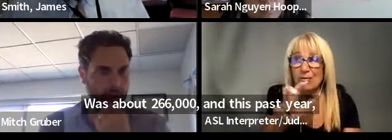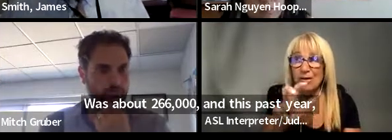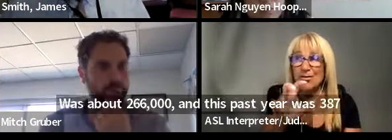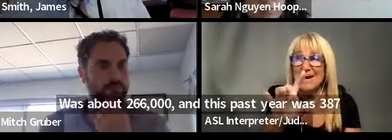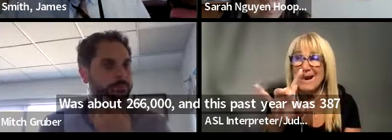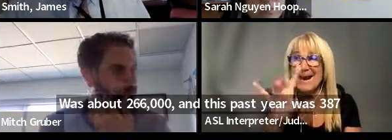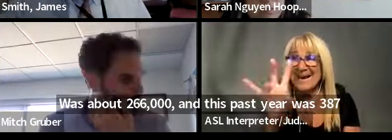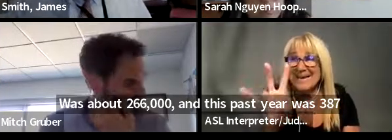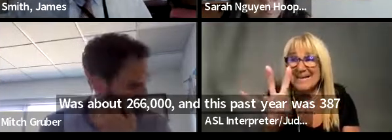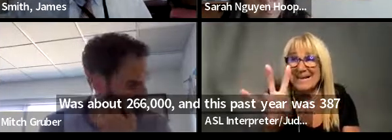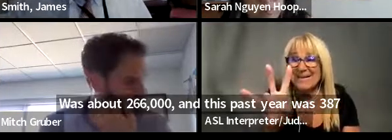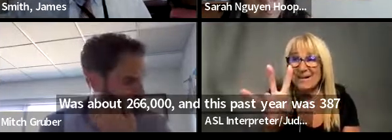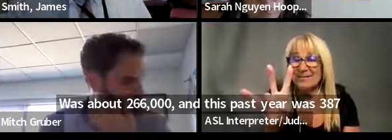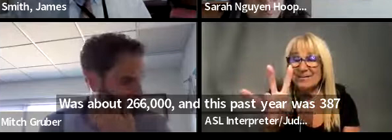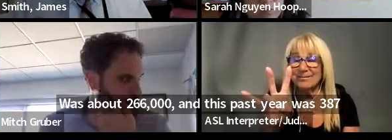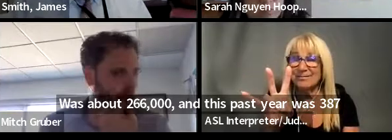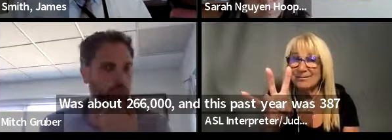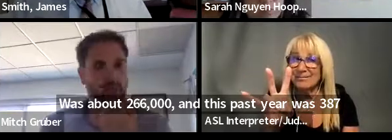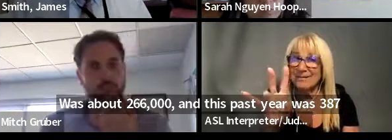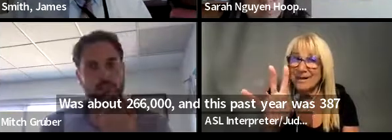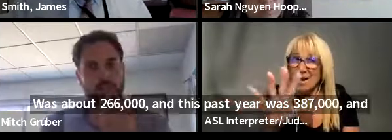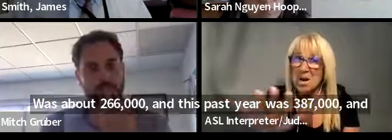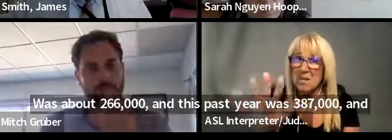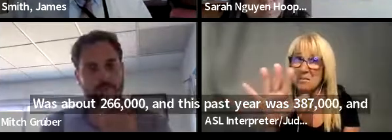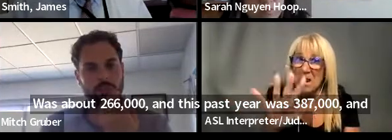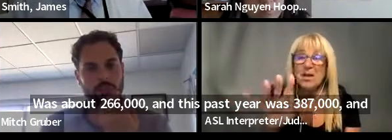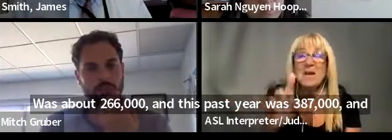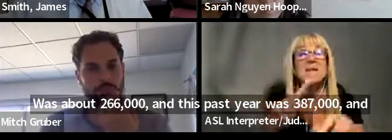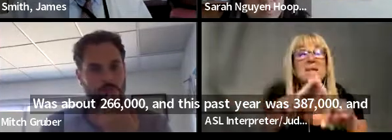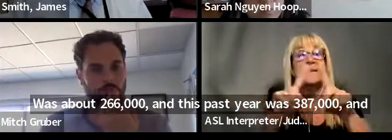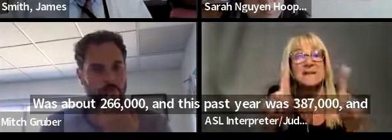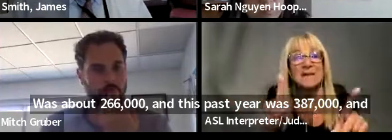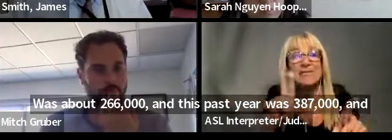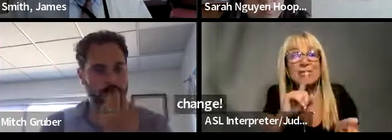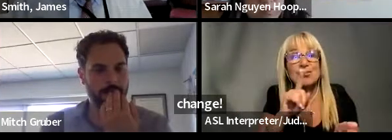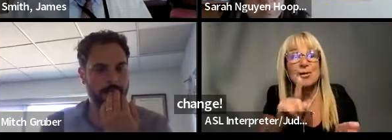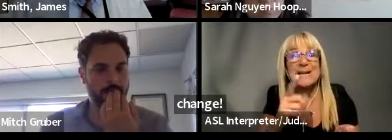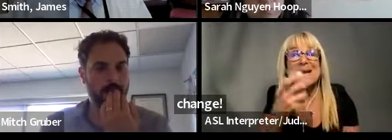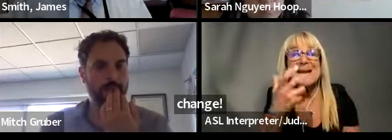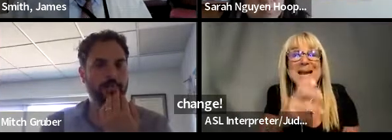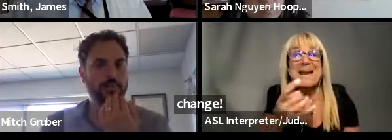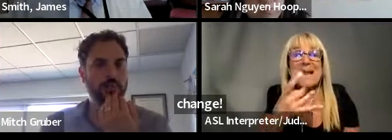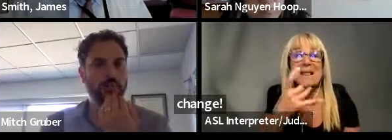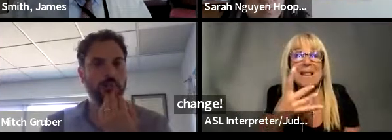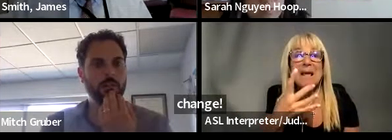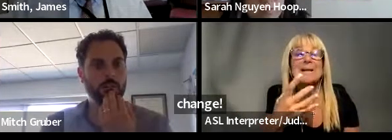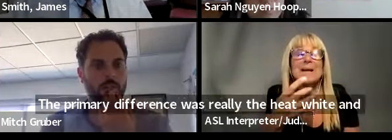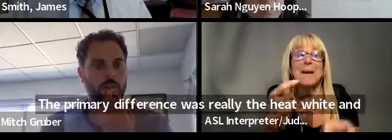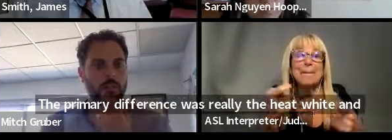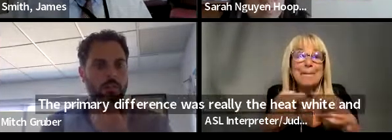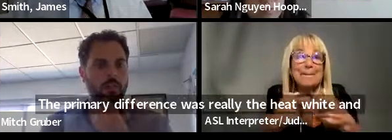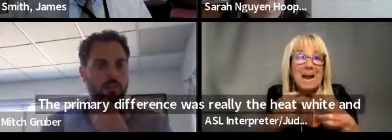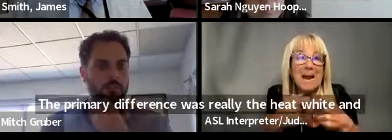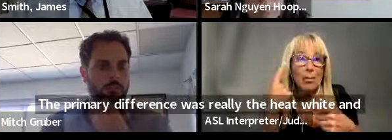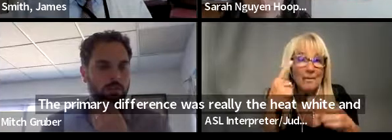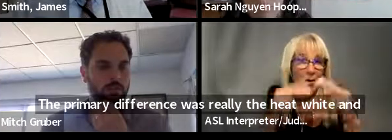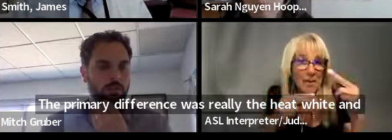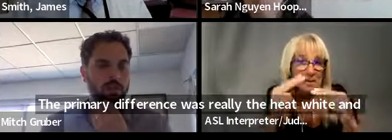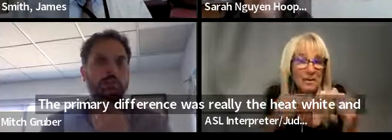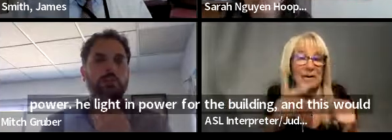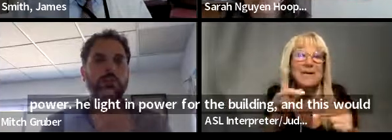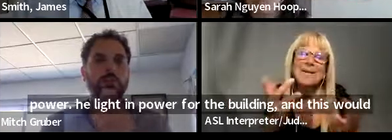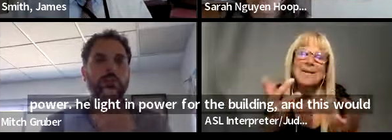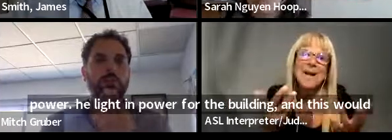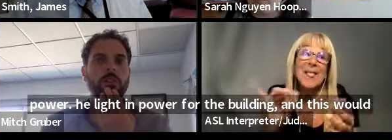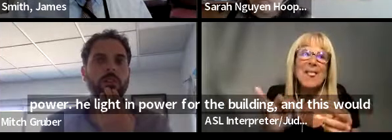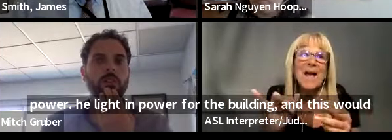change. The primary difference was really the heat, light, and power. Heat, light, and power for the building, and this would be a function again